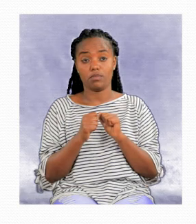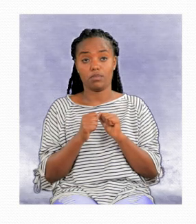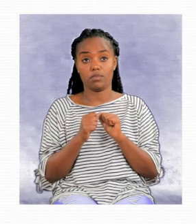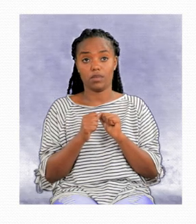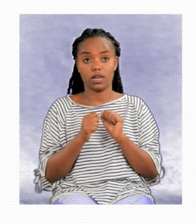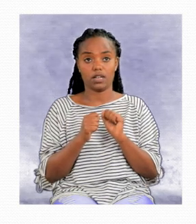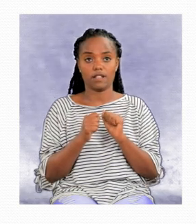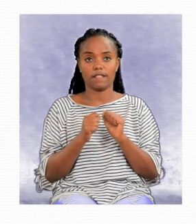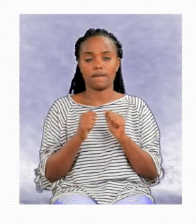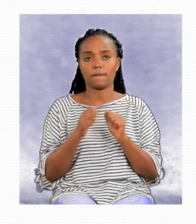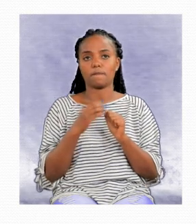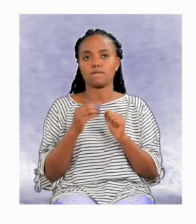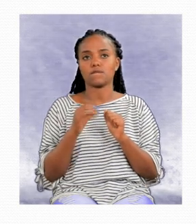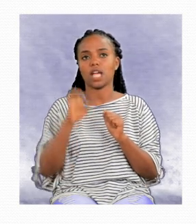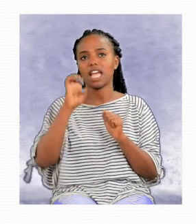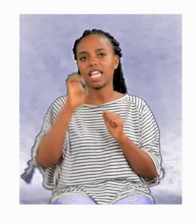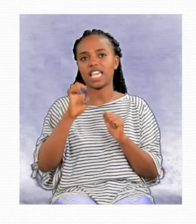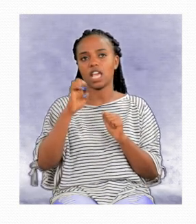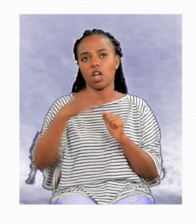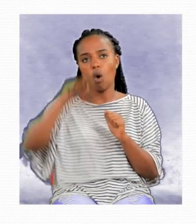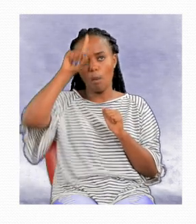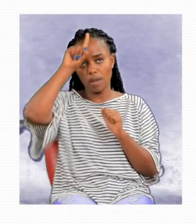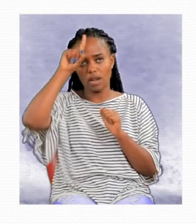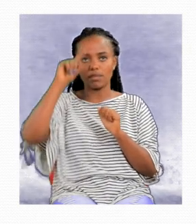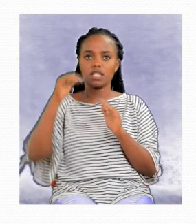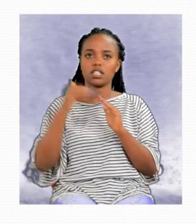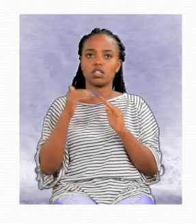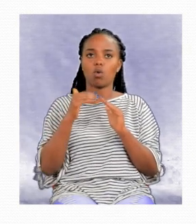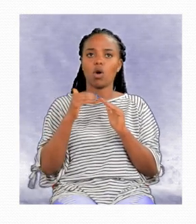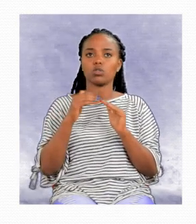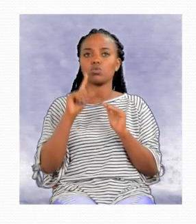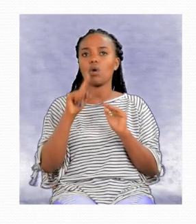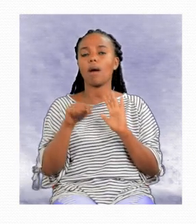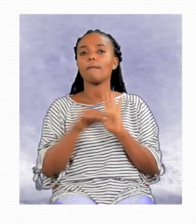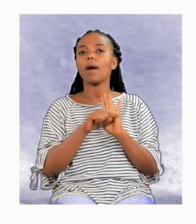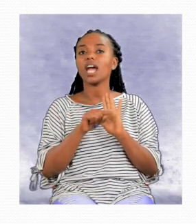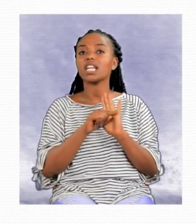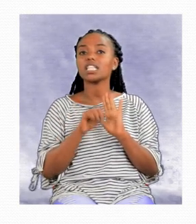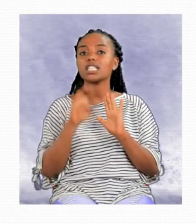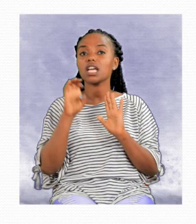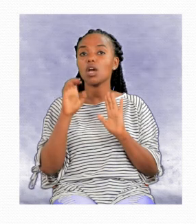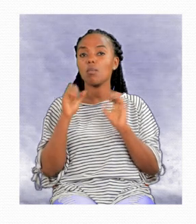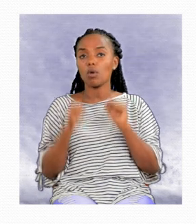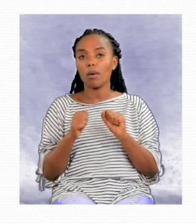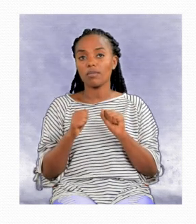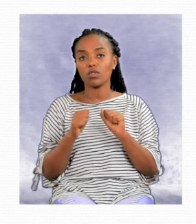E complement is equal to 1 minus probability